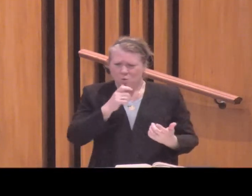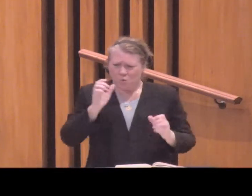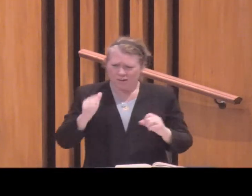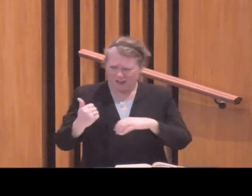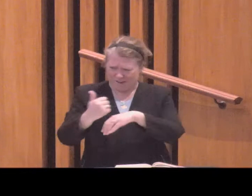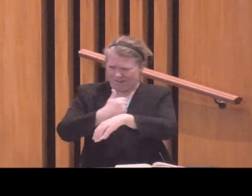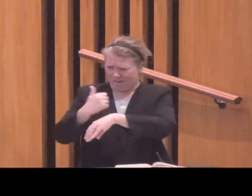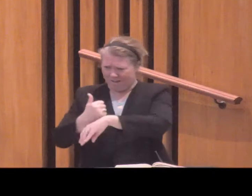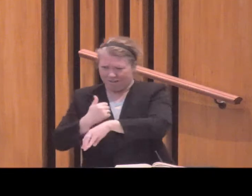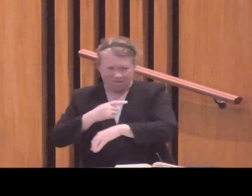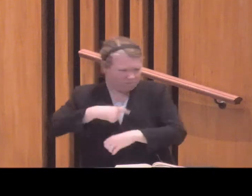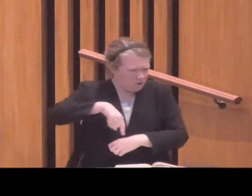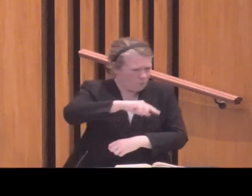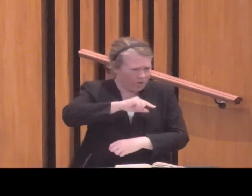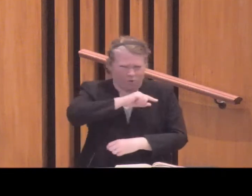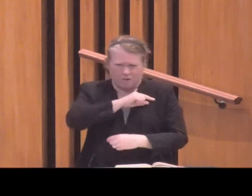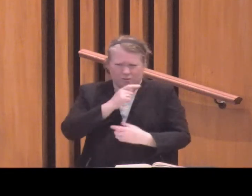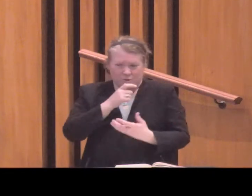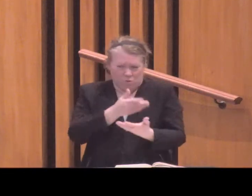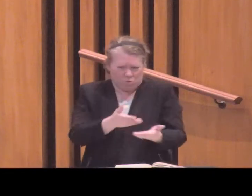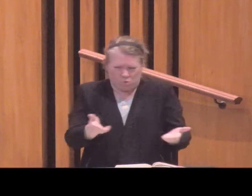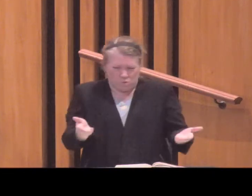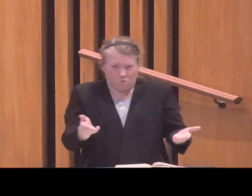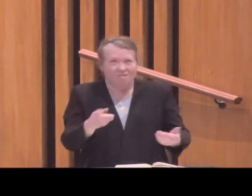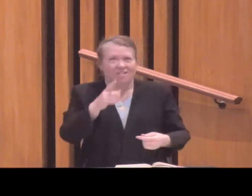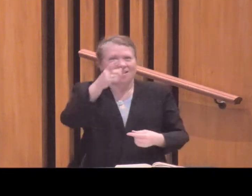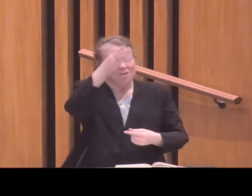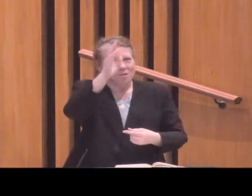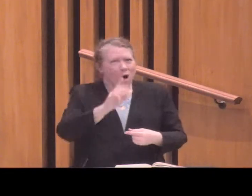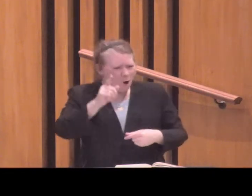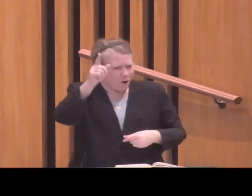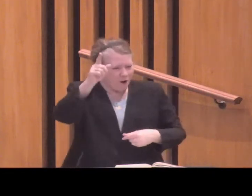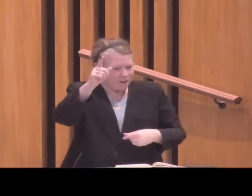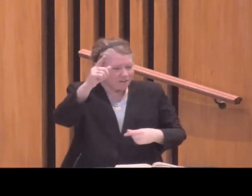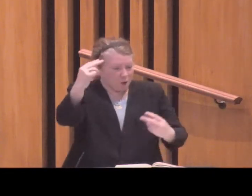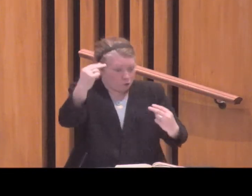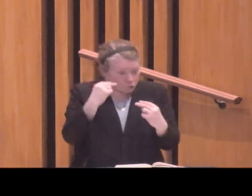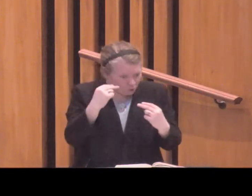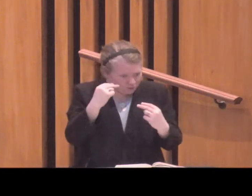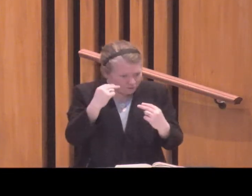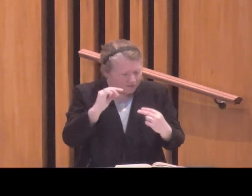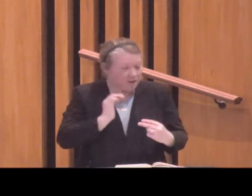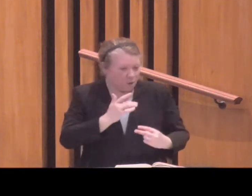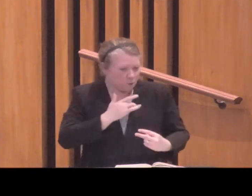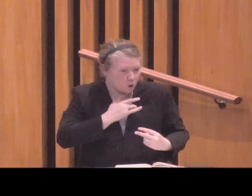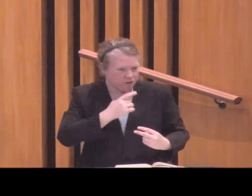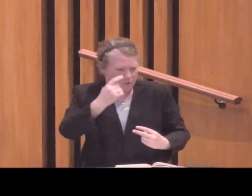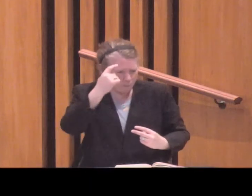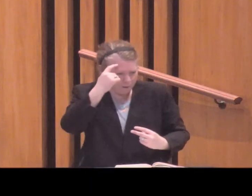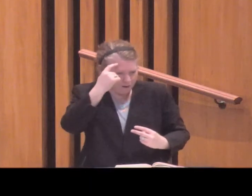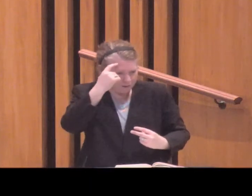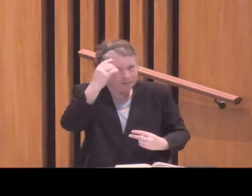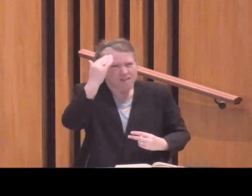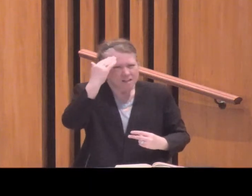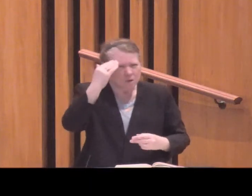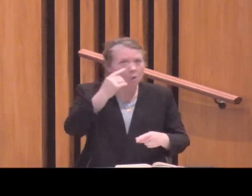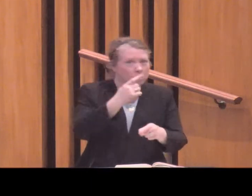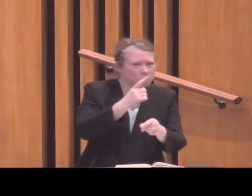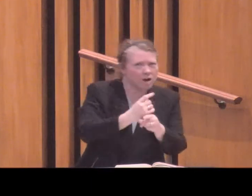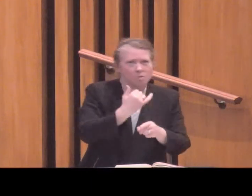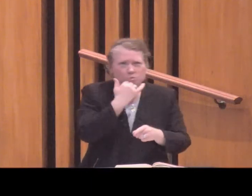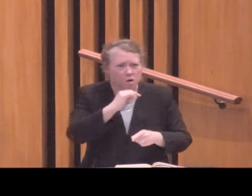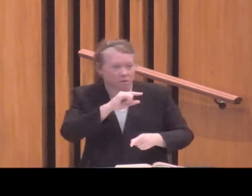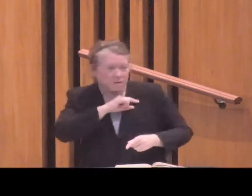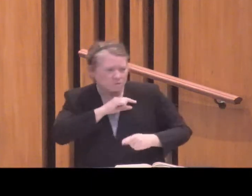chosen ones? It is God who acquits us, who will condemn. Christ Jesus,